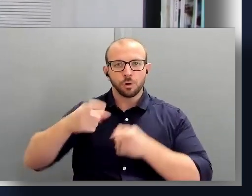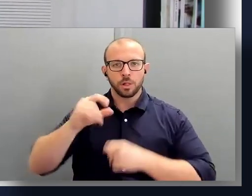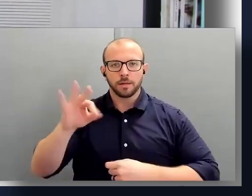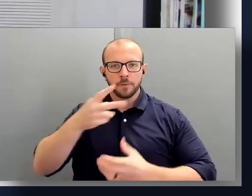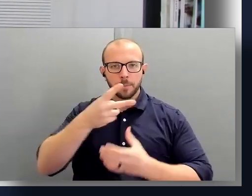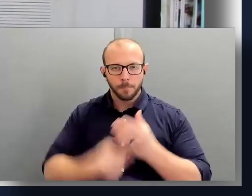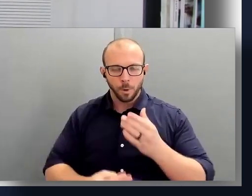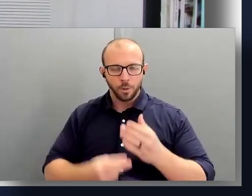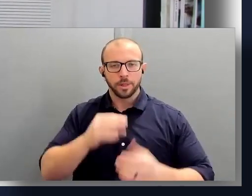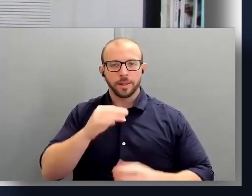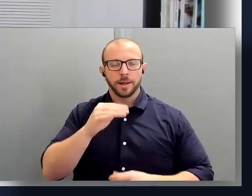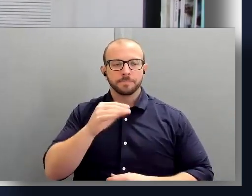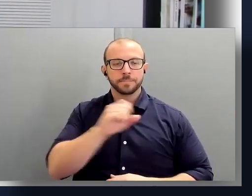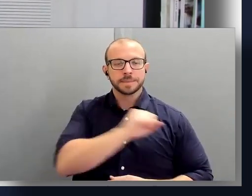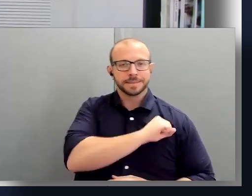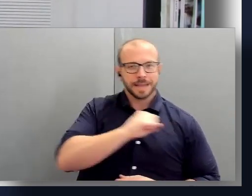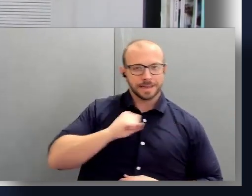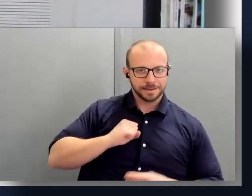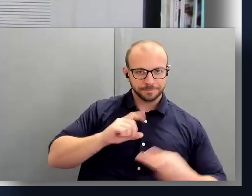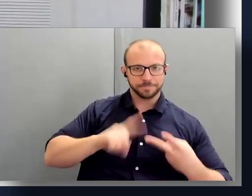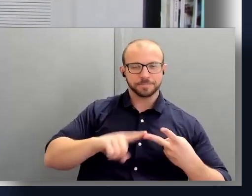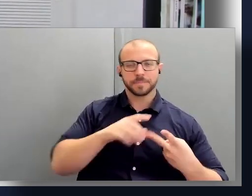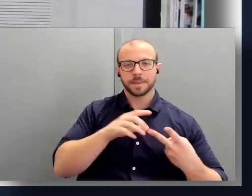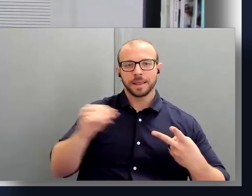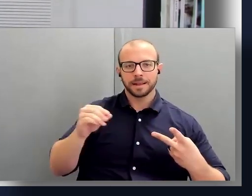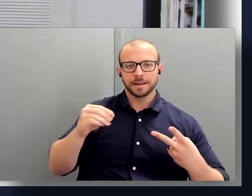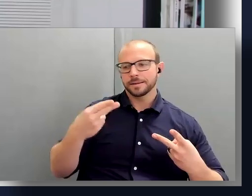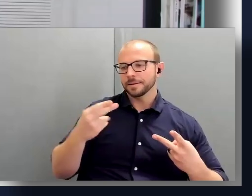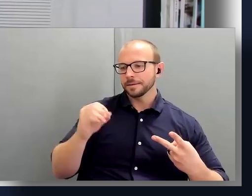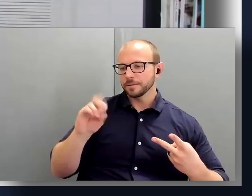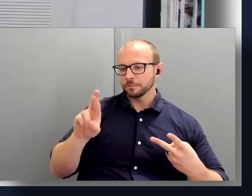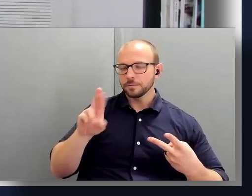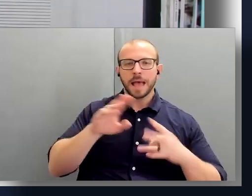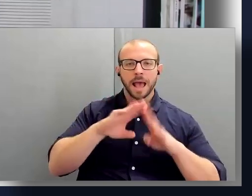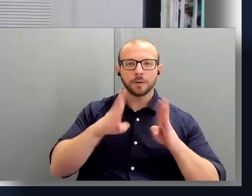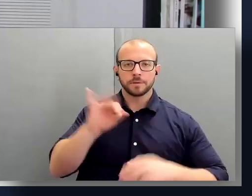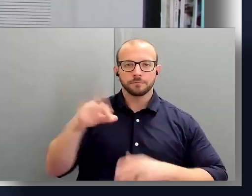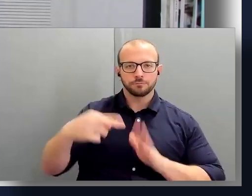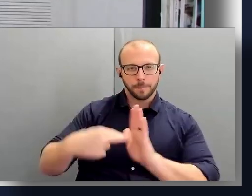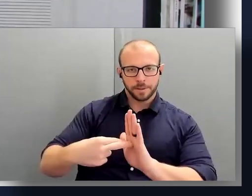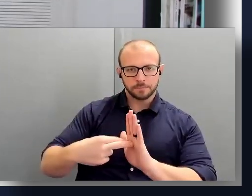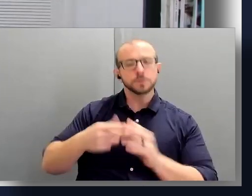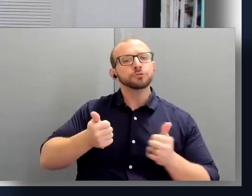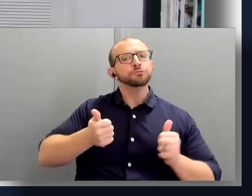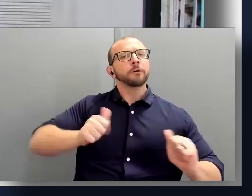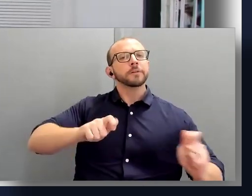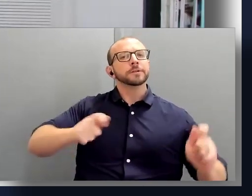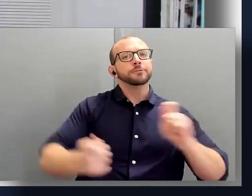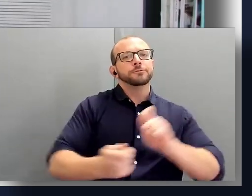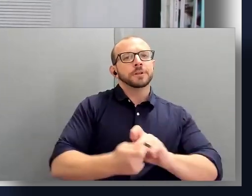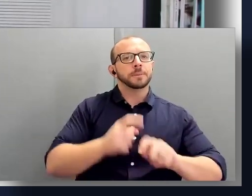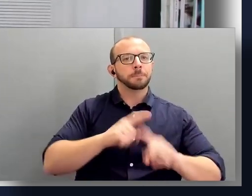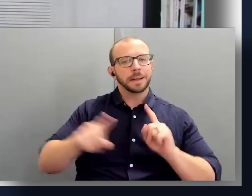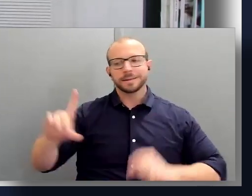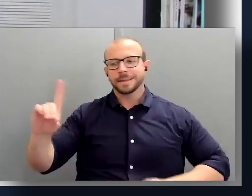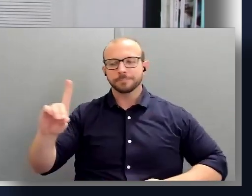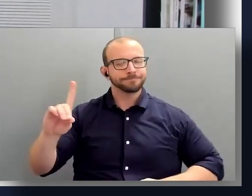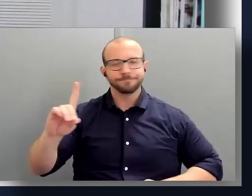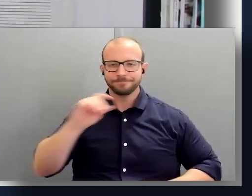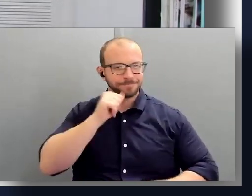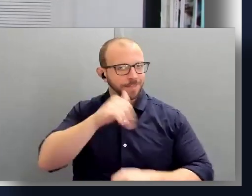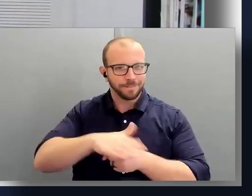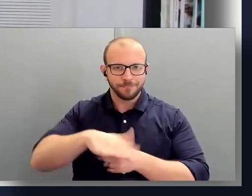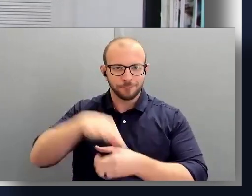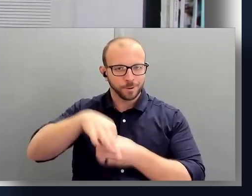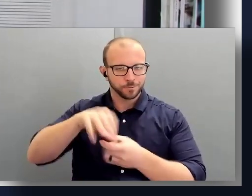Democrats had control of both the Senate and the House of Representatives, but the Democrats were not